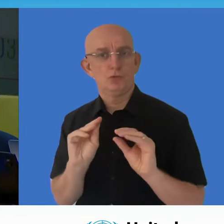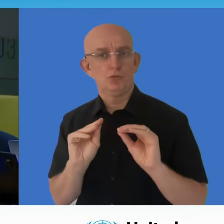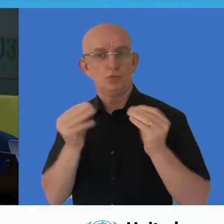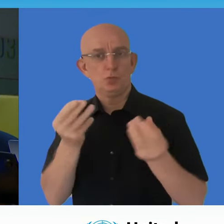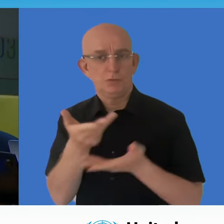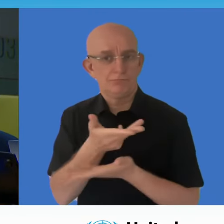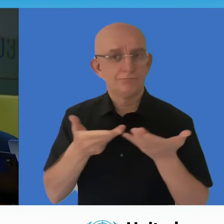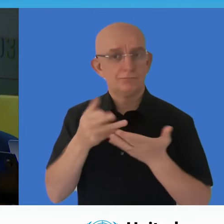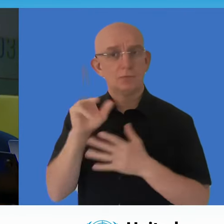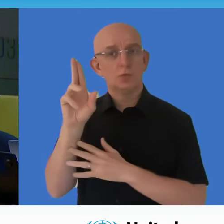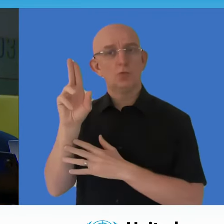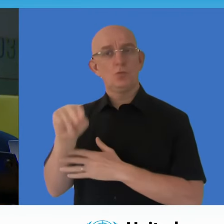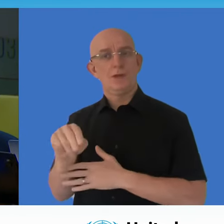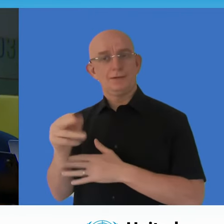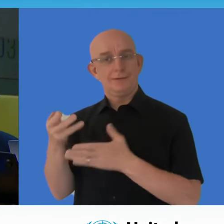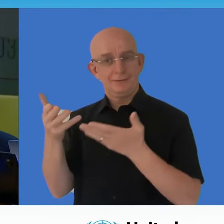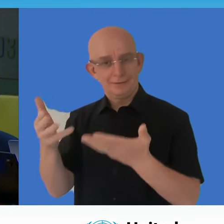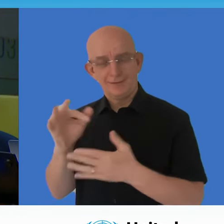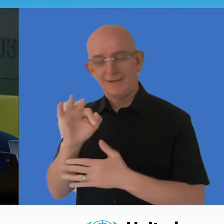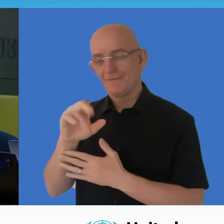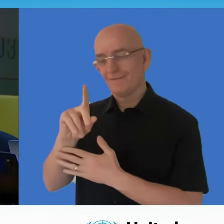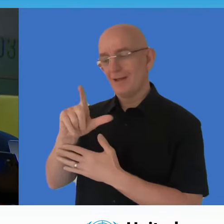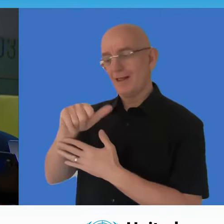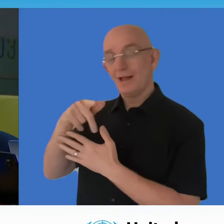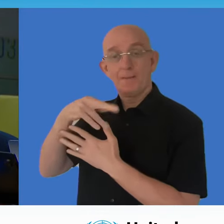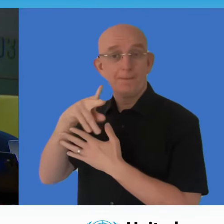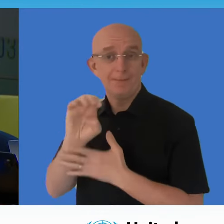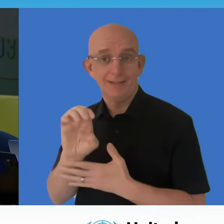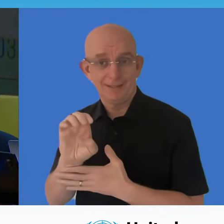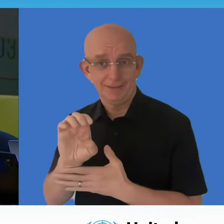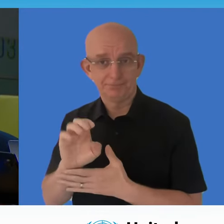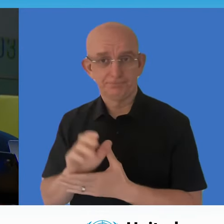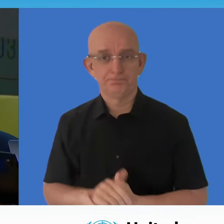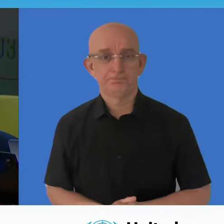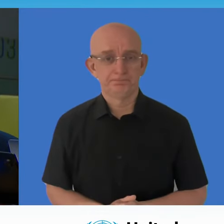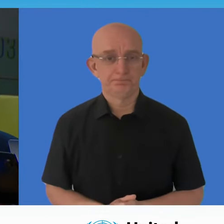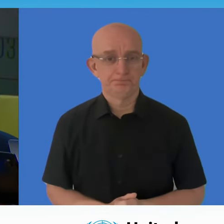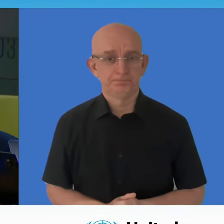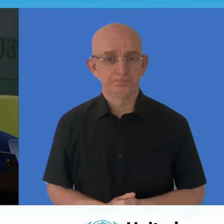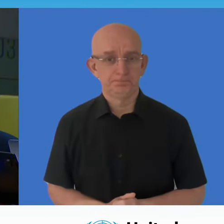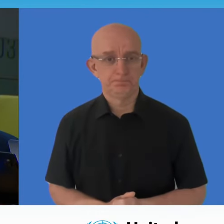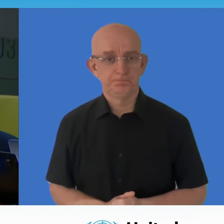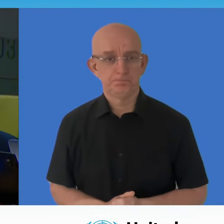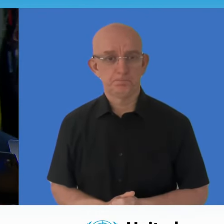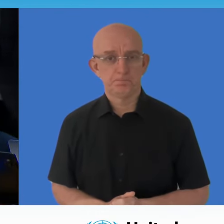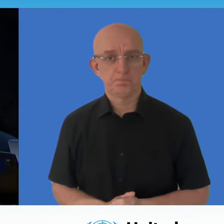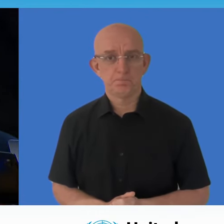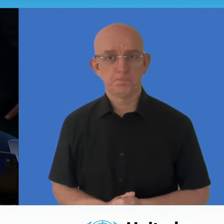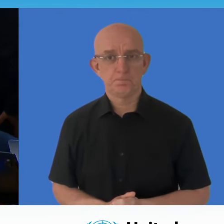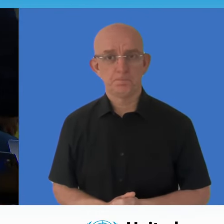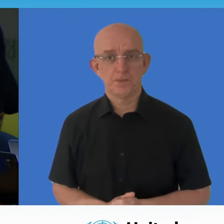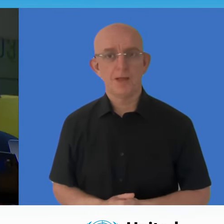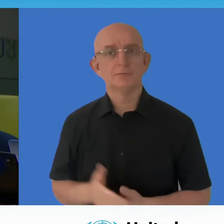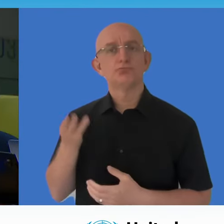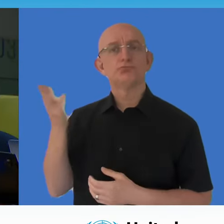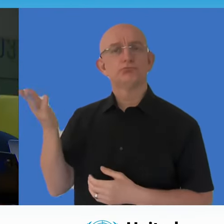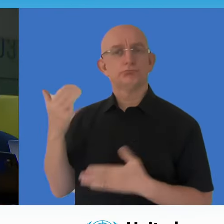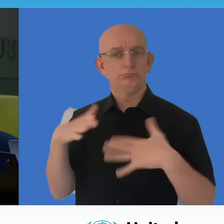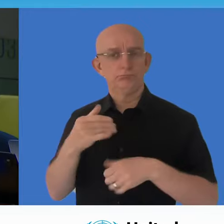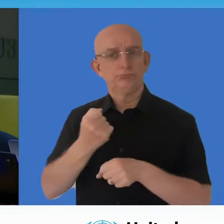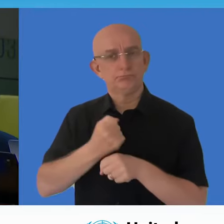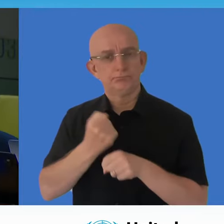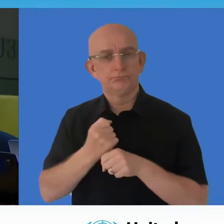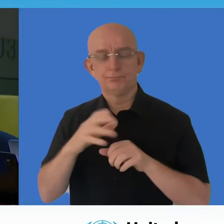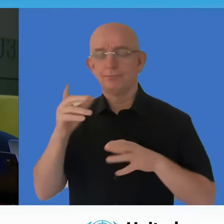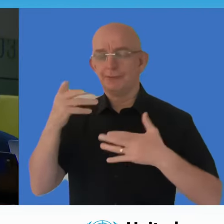Ms. Umaima Makluk, Data Scientist at Intel and Data Focal Point of the